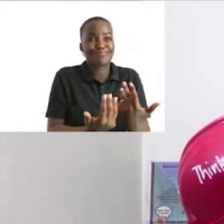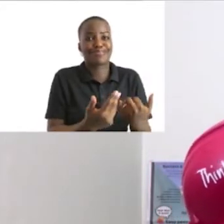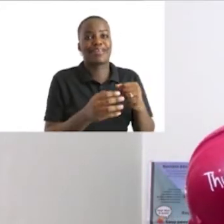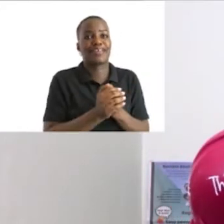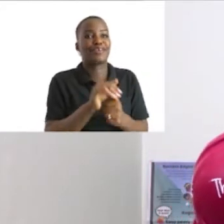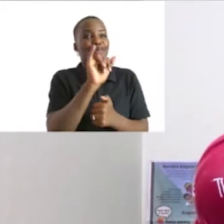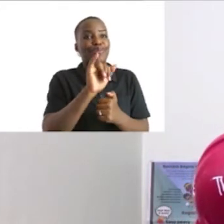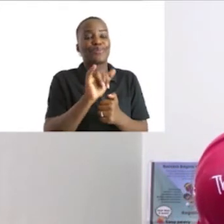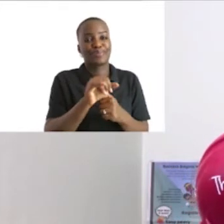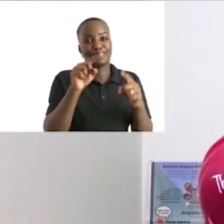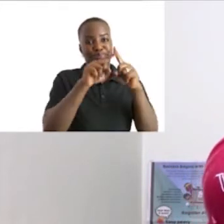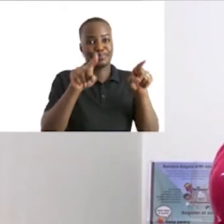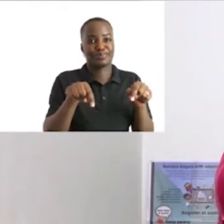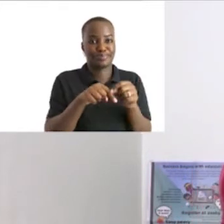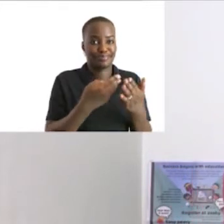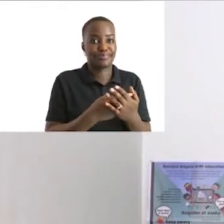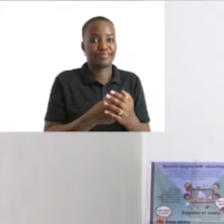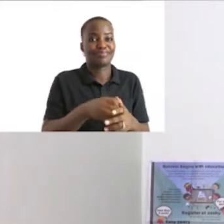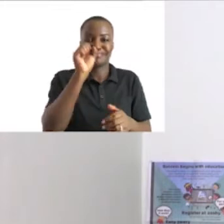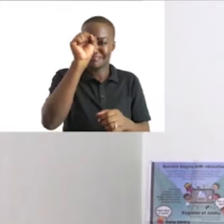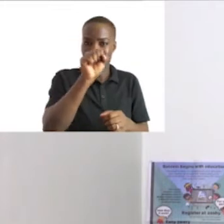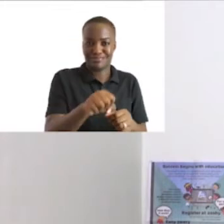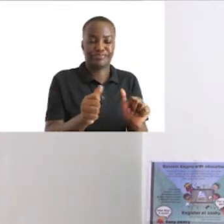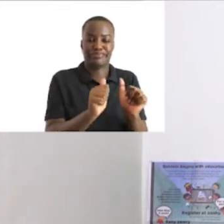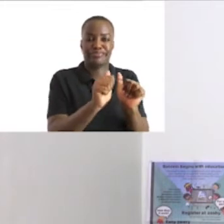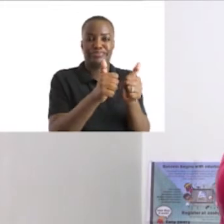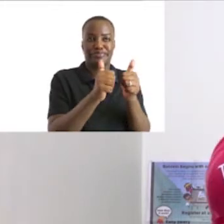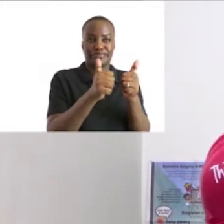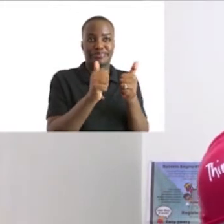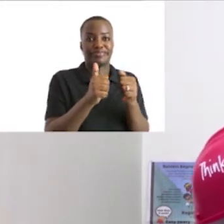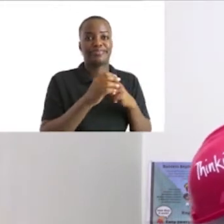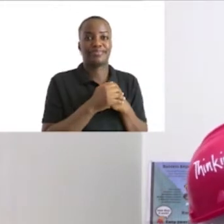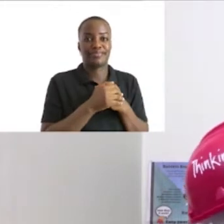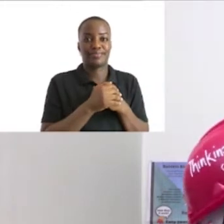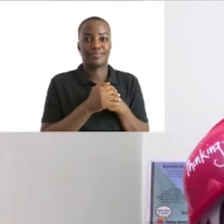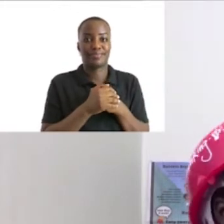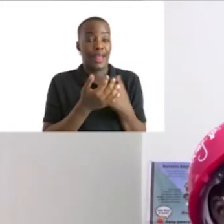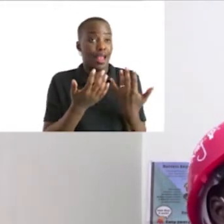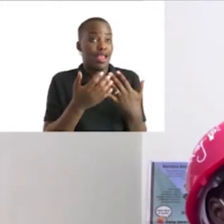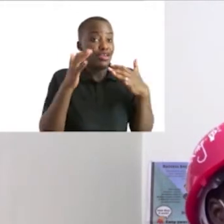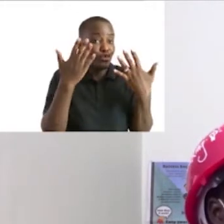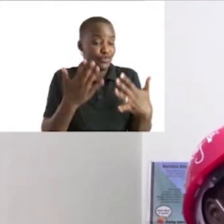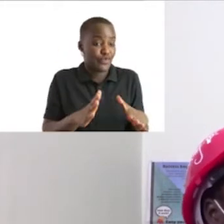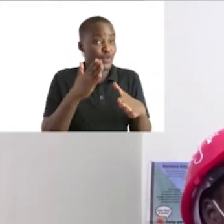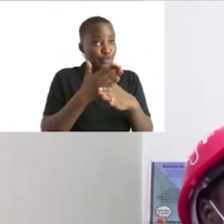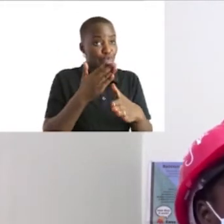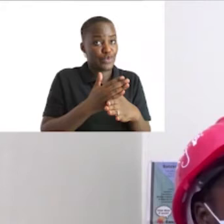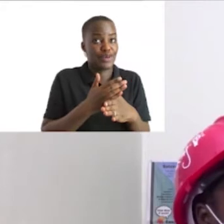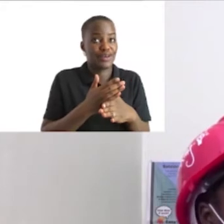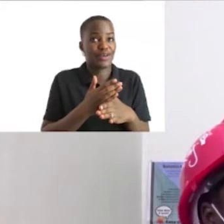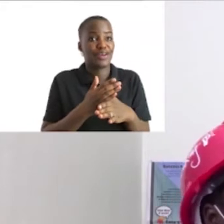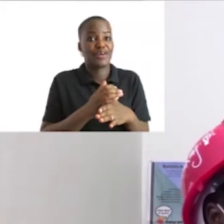which picture? Yes, well done. So by the end of this exercise,